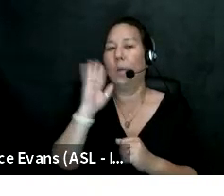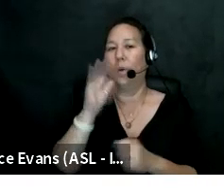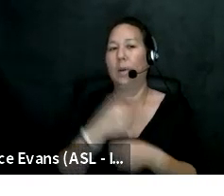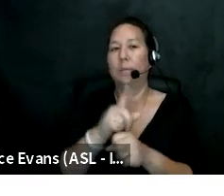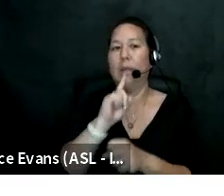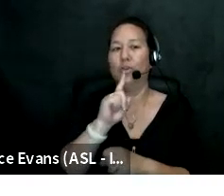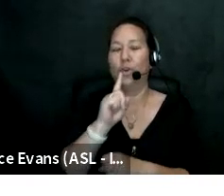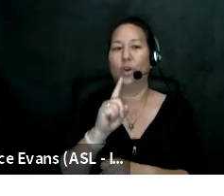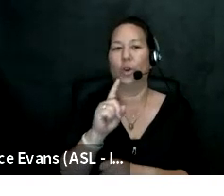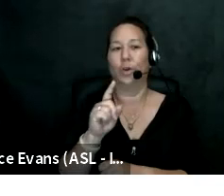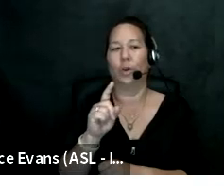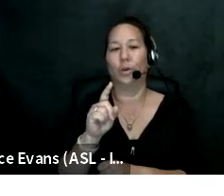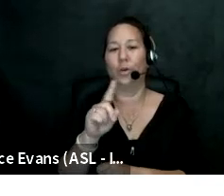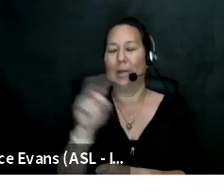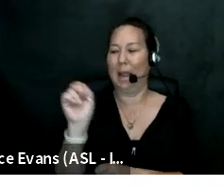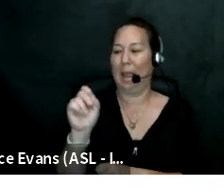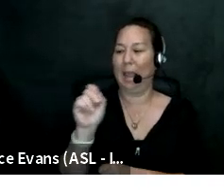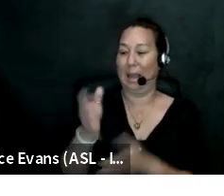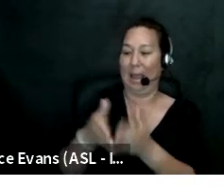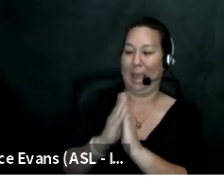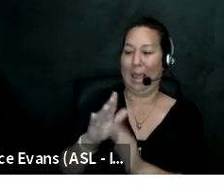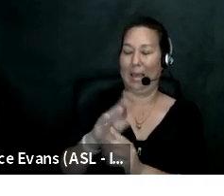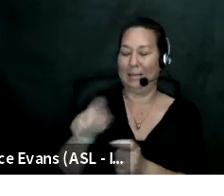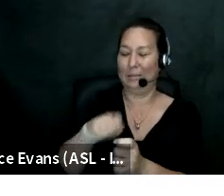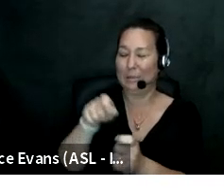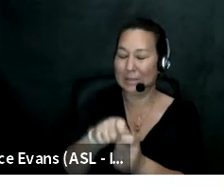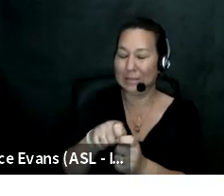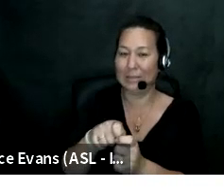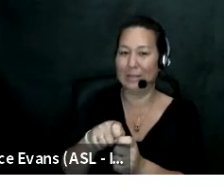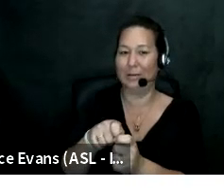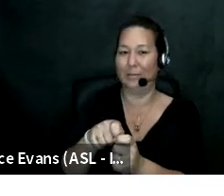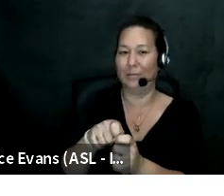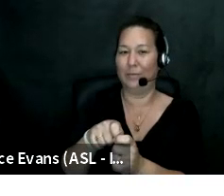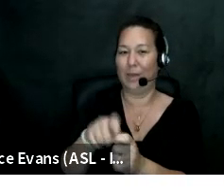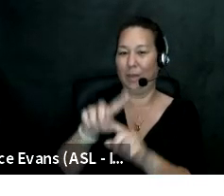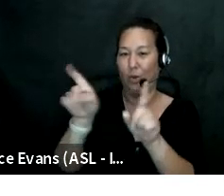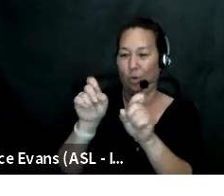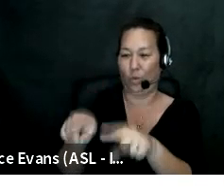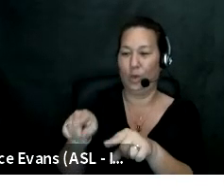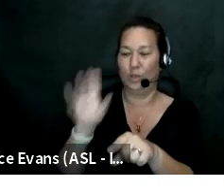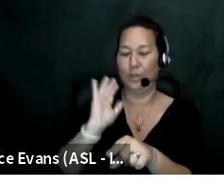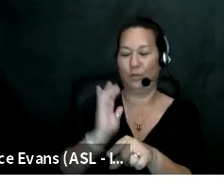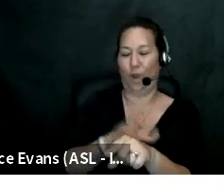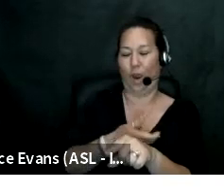certain questions of our panelists as we have some remaining time. So we have between